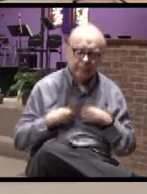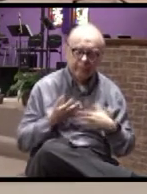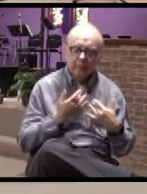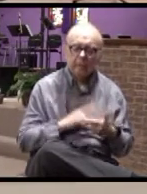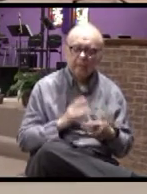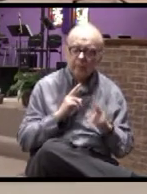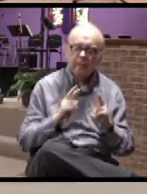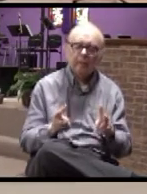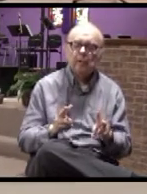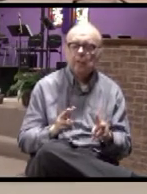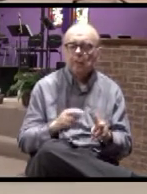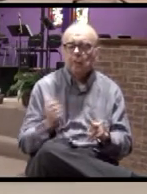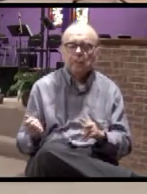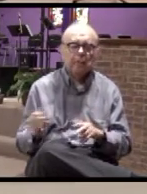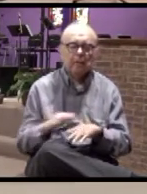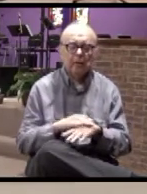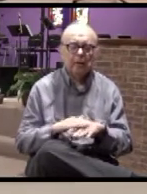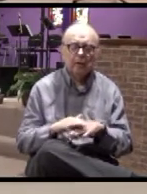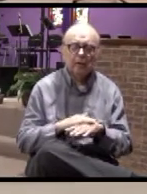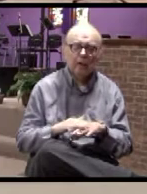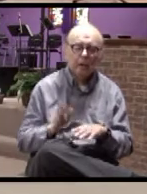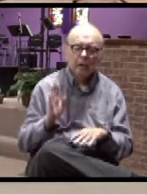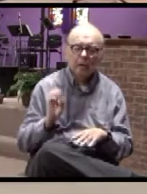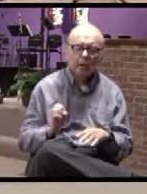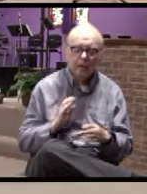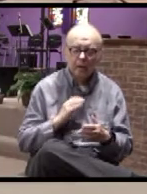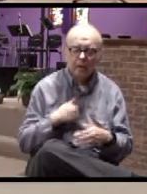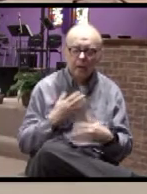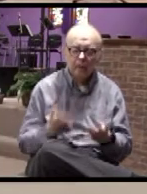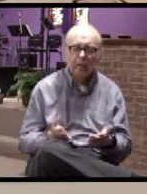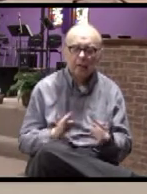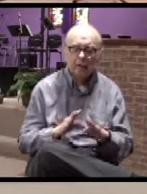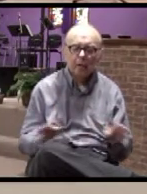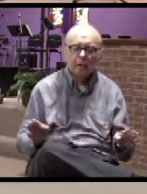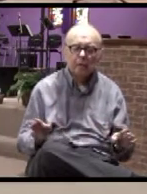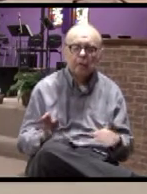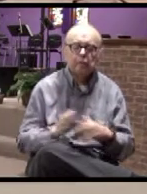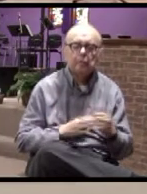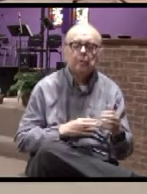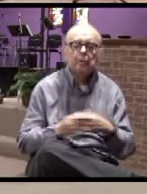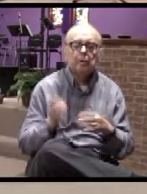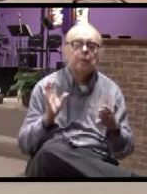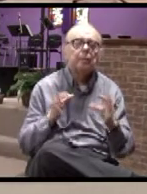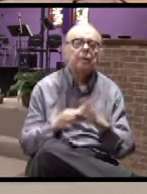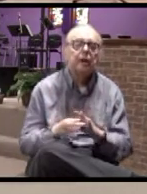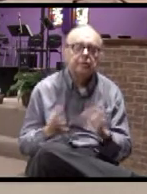look beyond anything superficial, and be willing and open to build relationships.